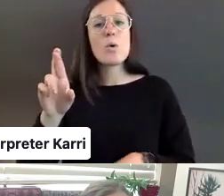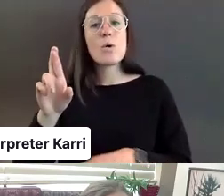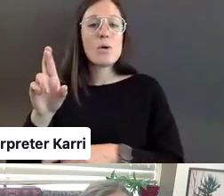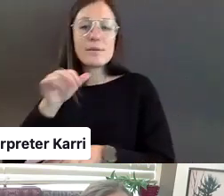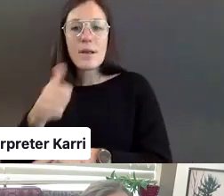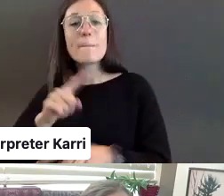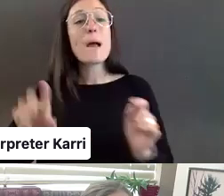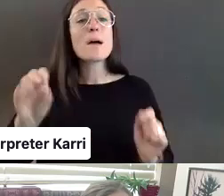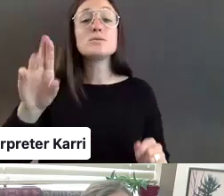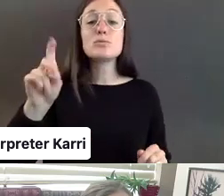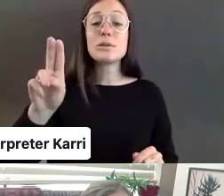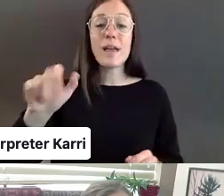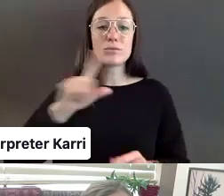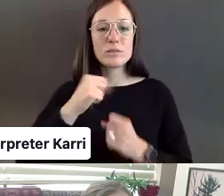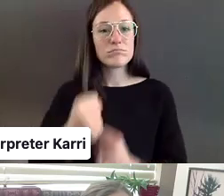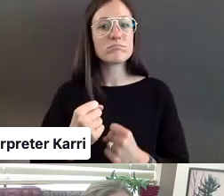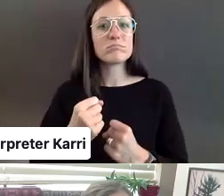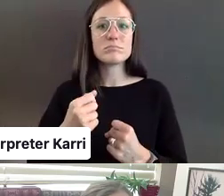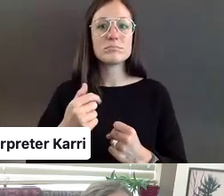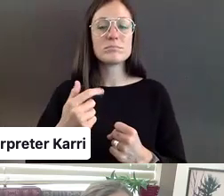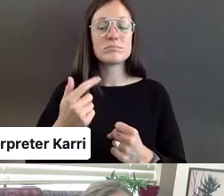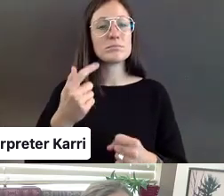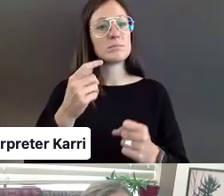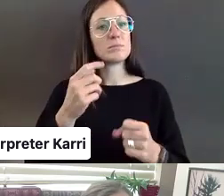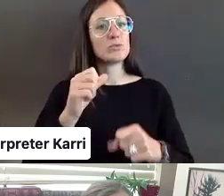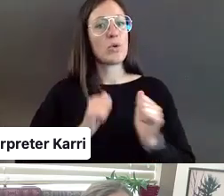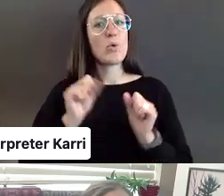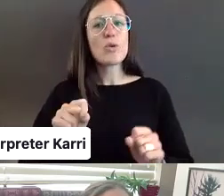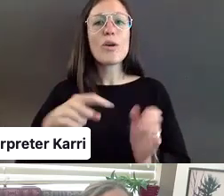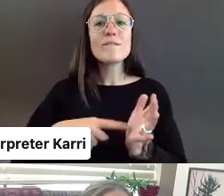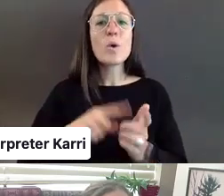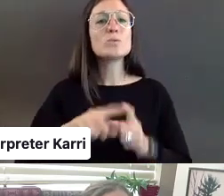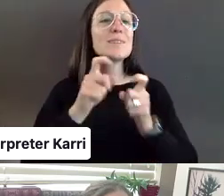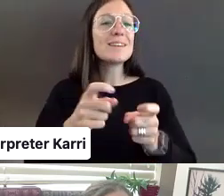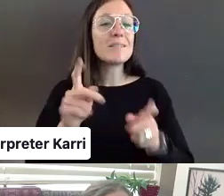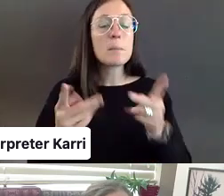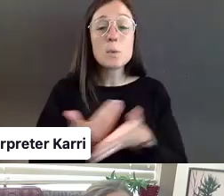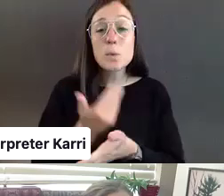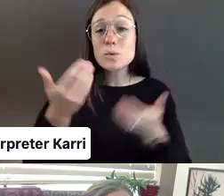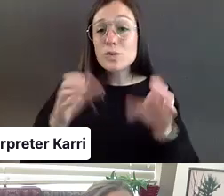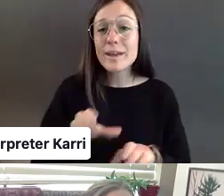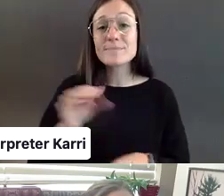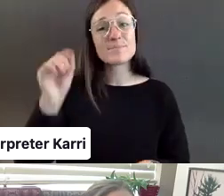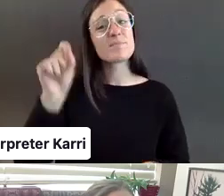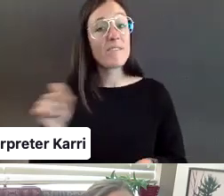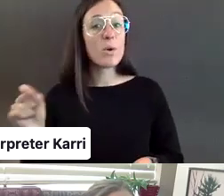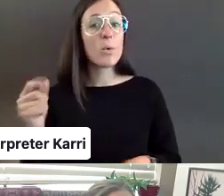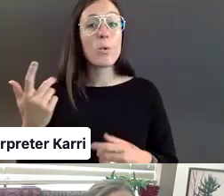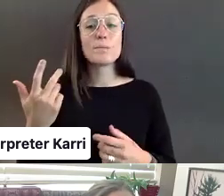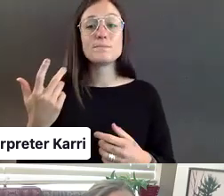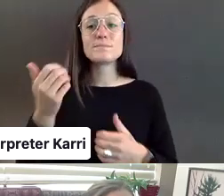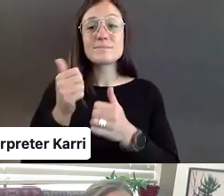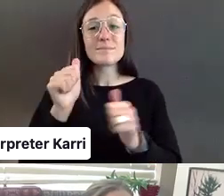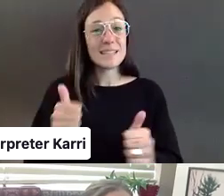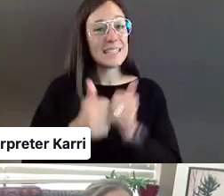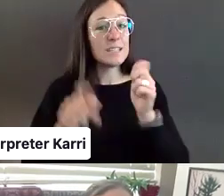because Supernatural was so solid, a show in itself, it could afford to give people like me a chance. And therefore, every single person here was